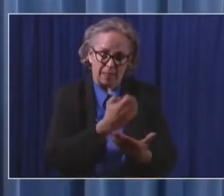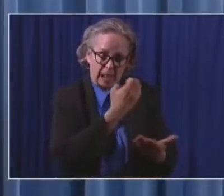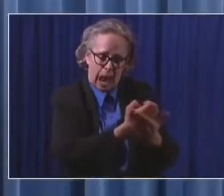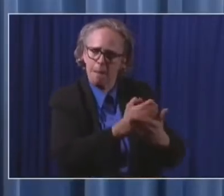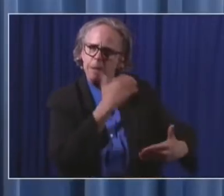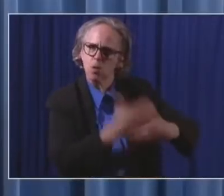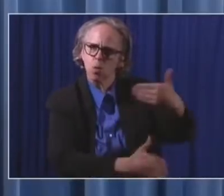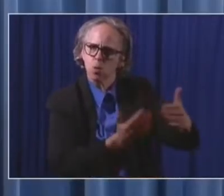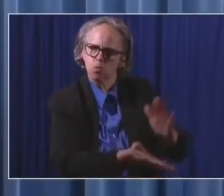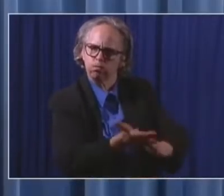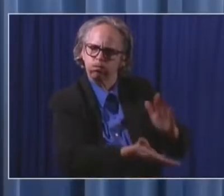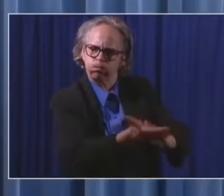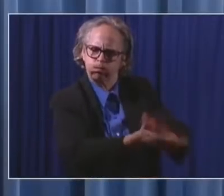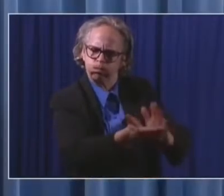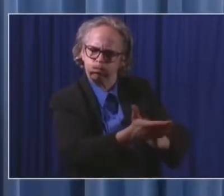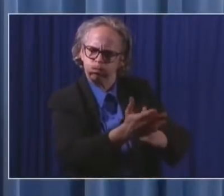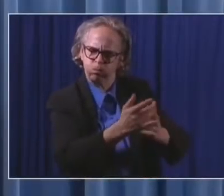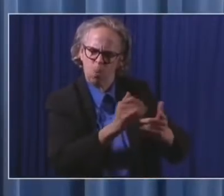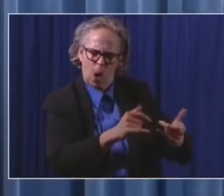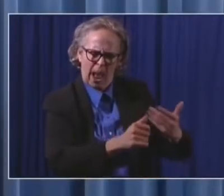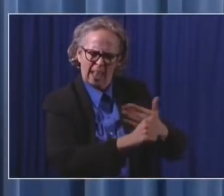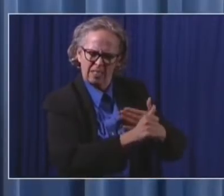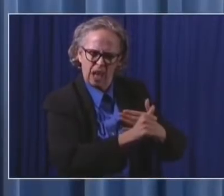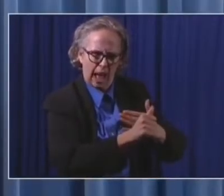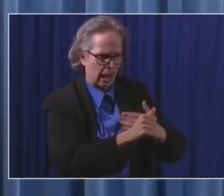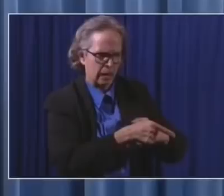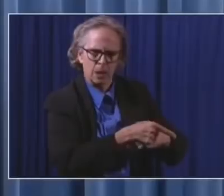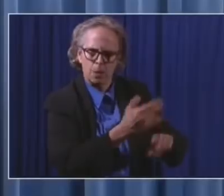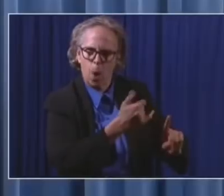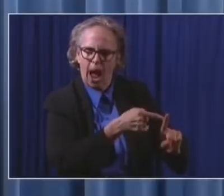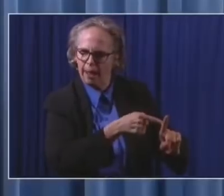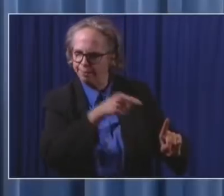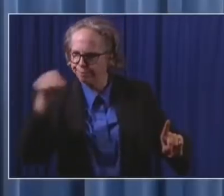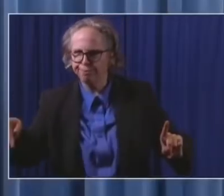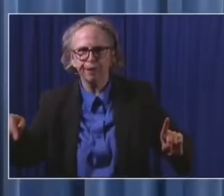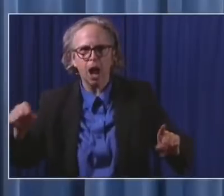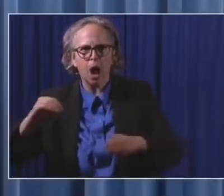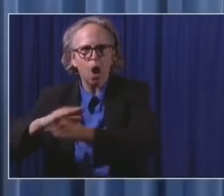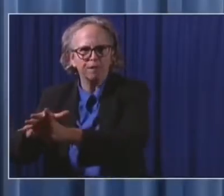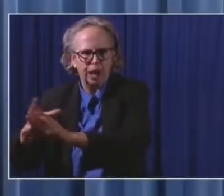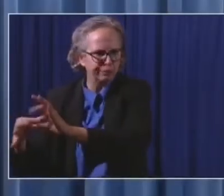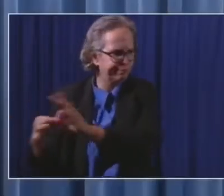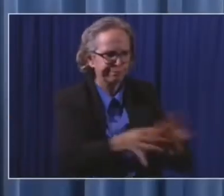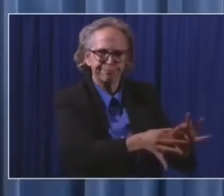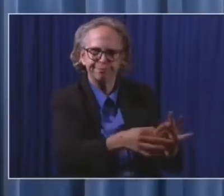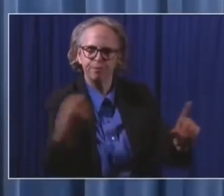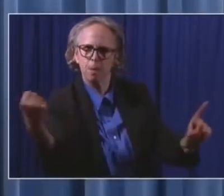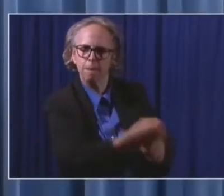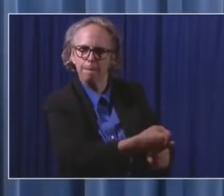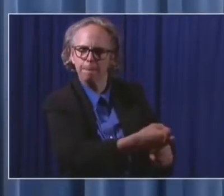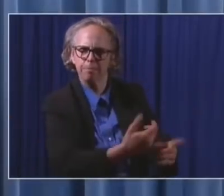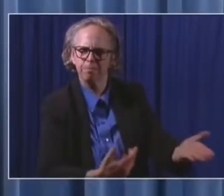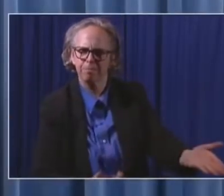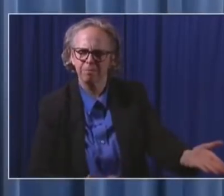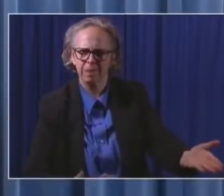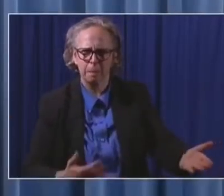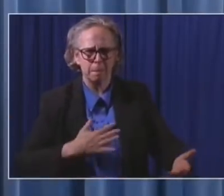us through this, to keep our economy moving, which is threatened by